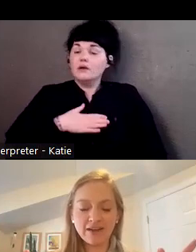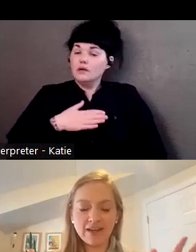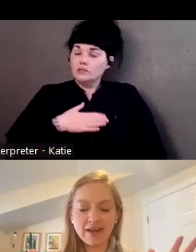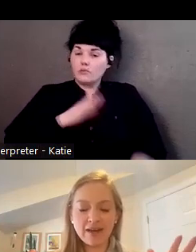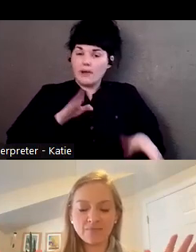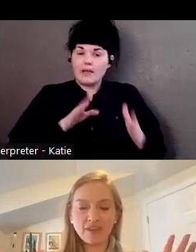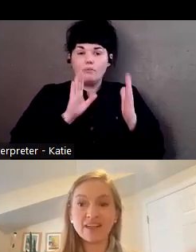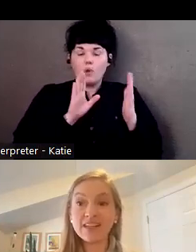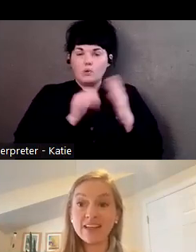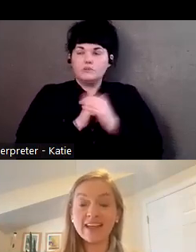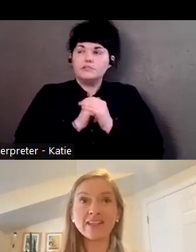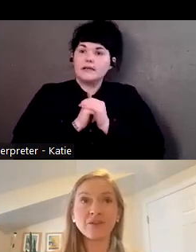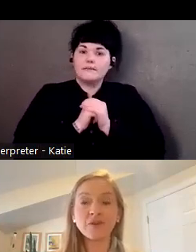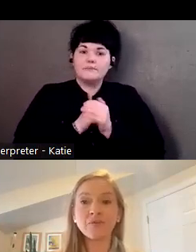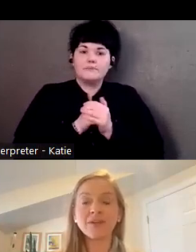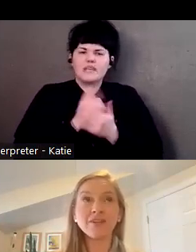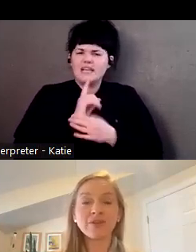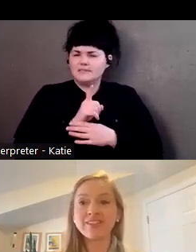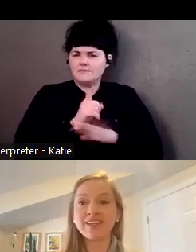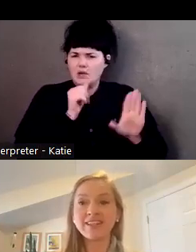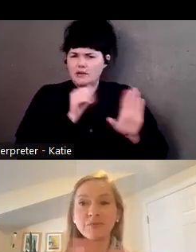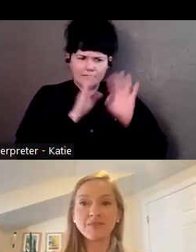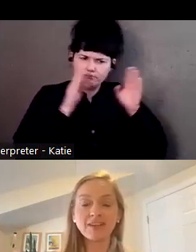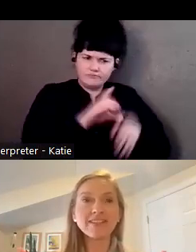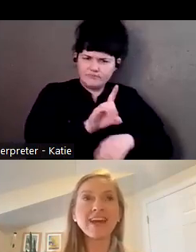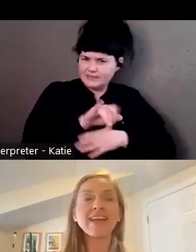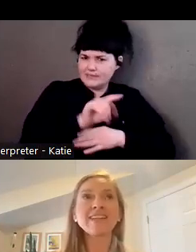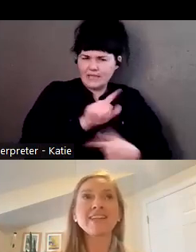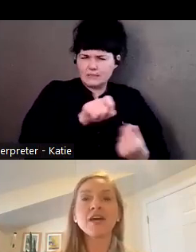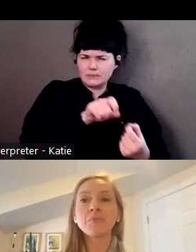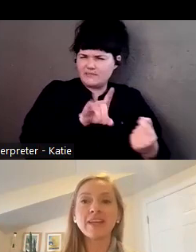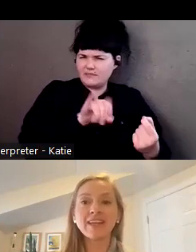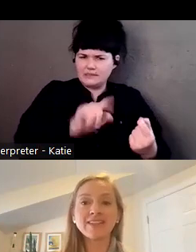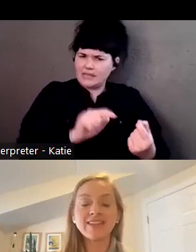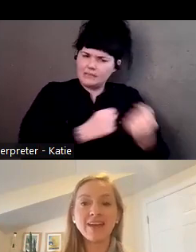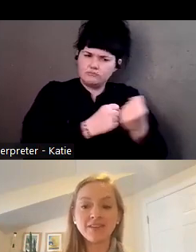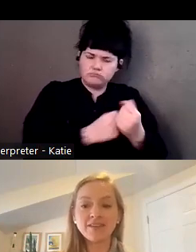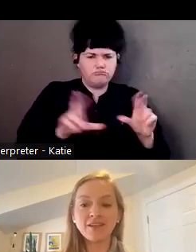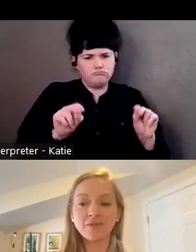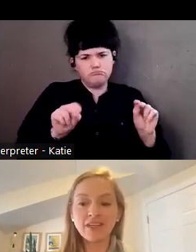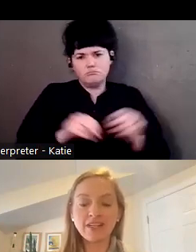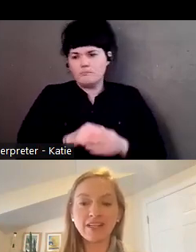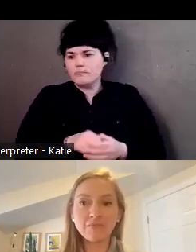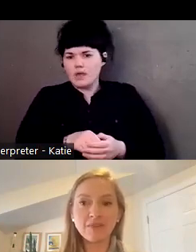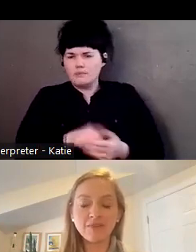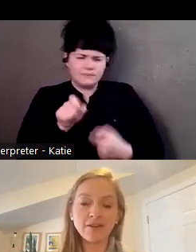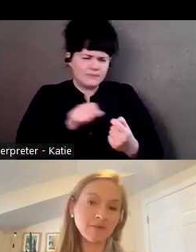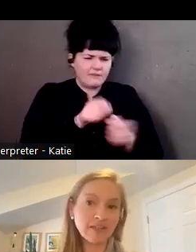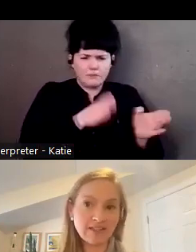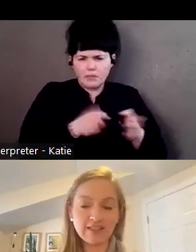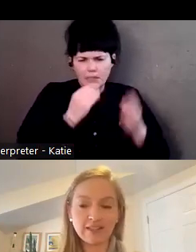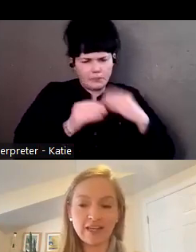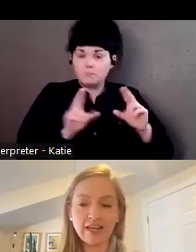said, very anti-diet. So I don't endorse any specific diets, plans. Everything that you need can be